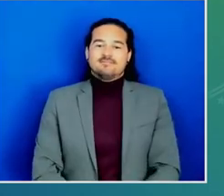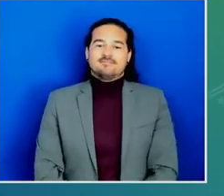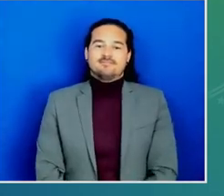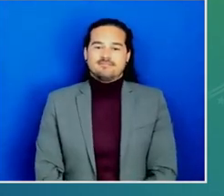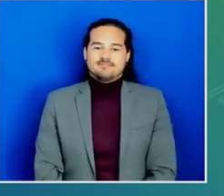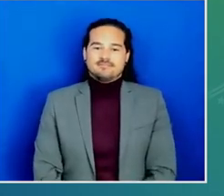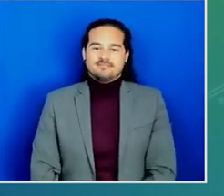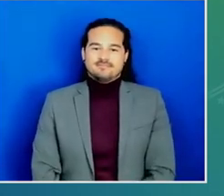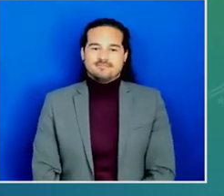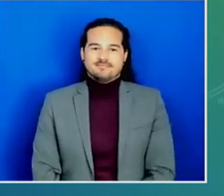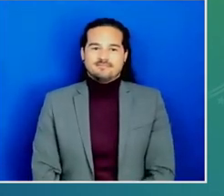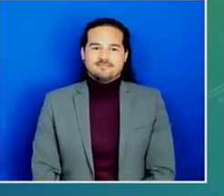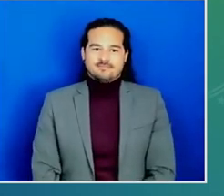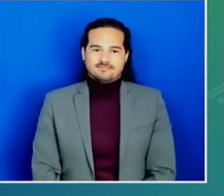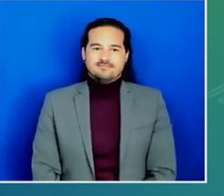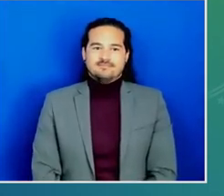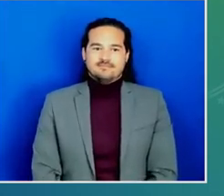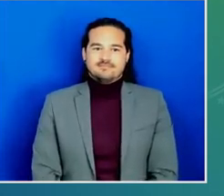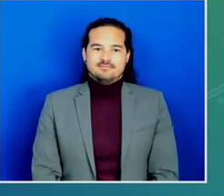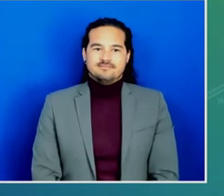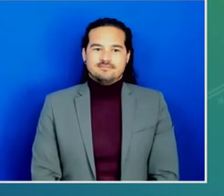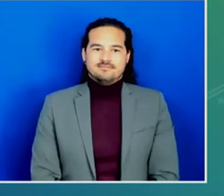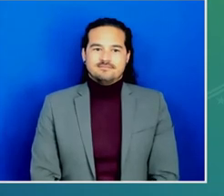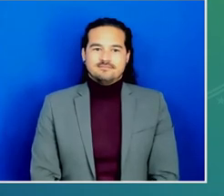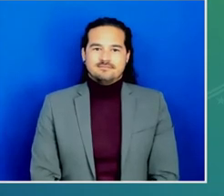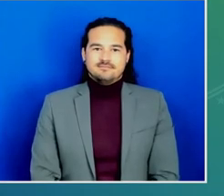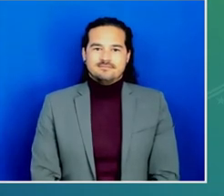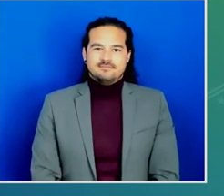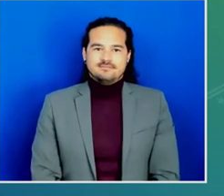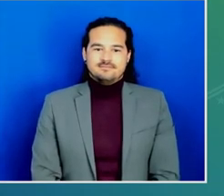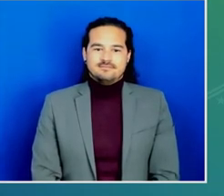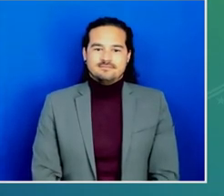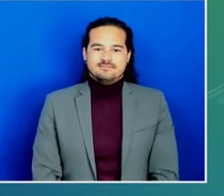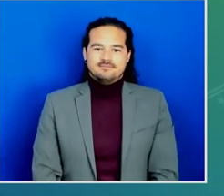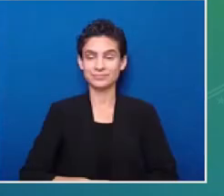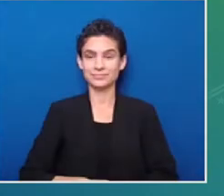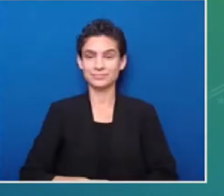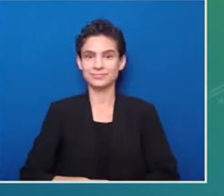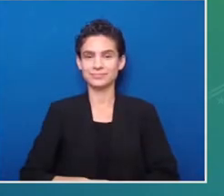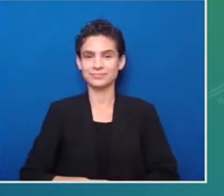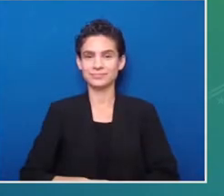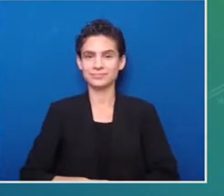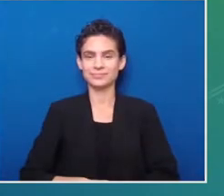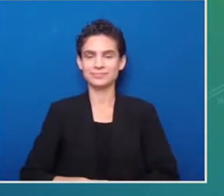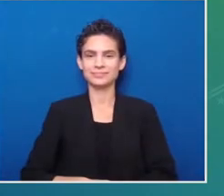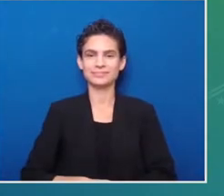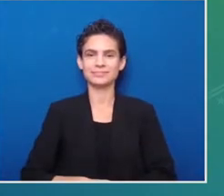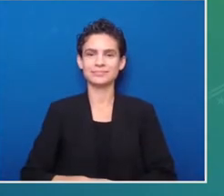turn off the... There you go. Thank you.